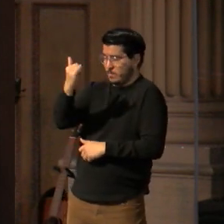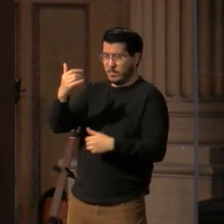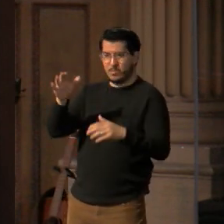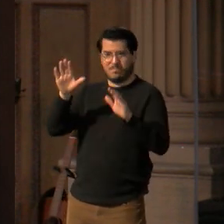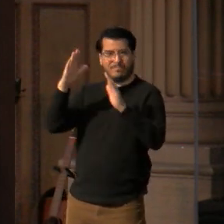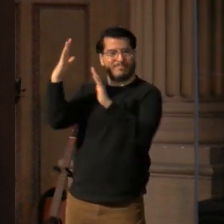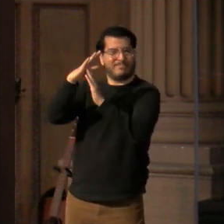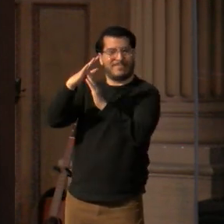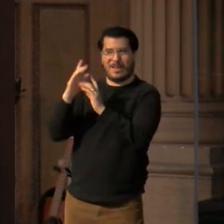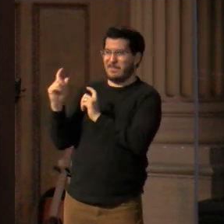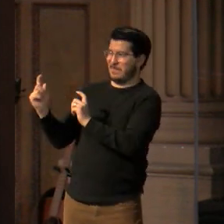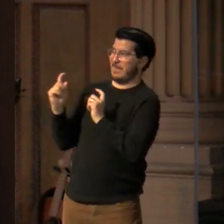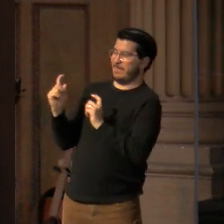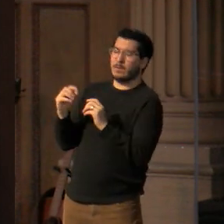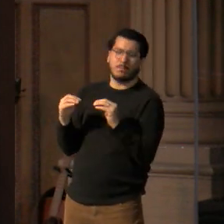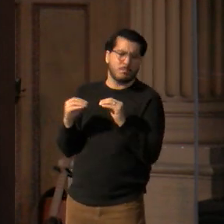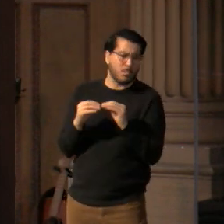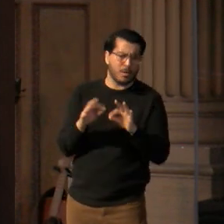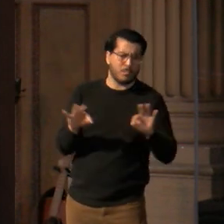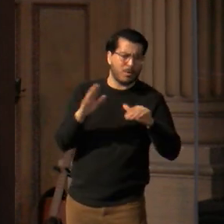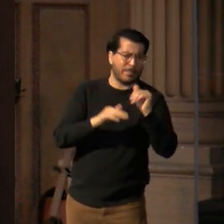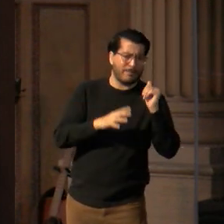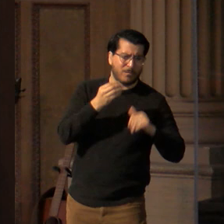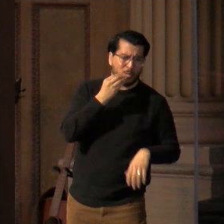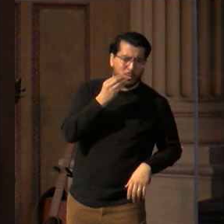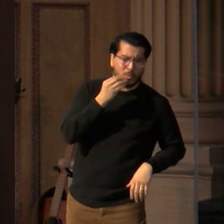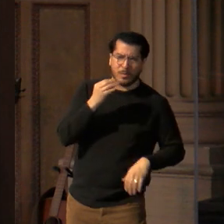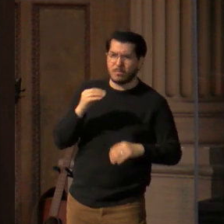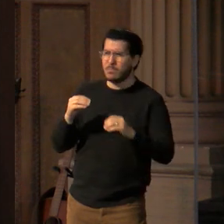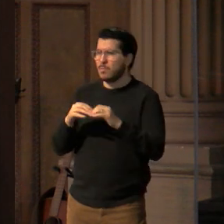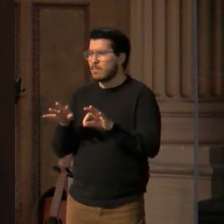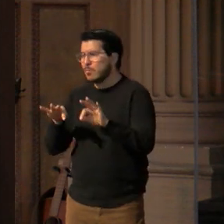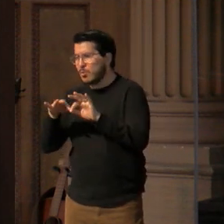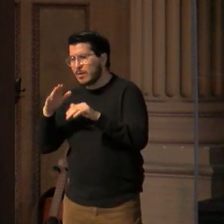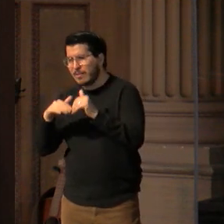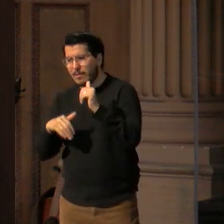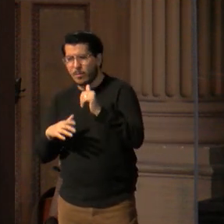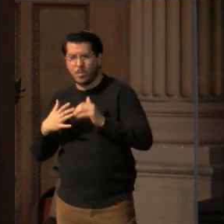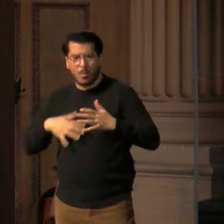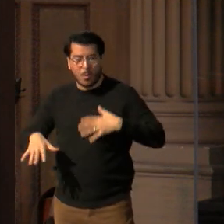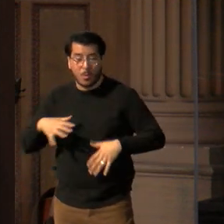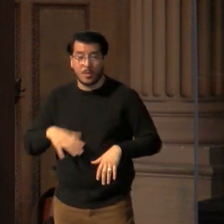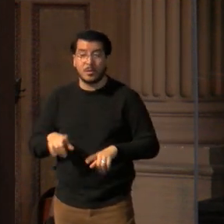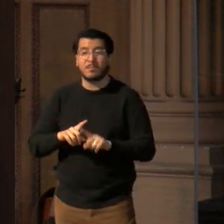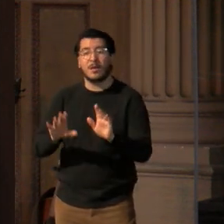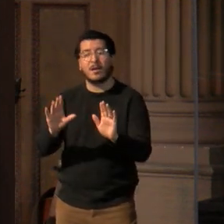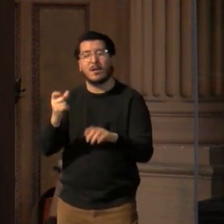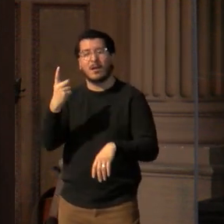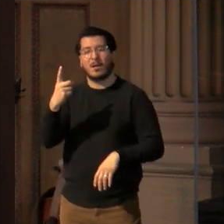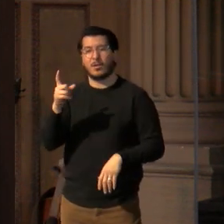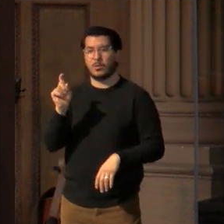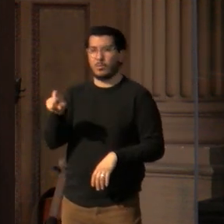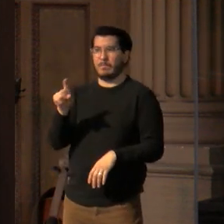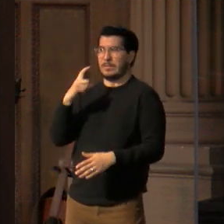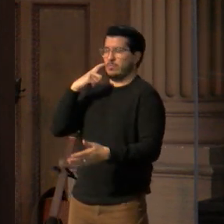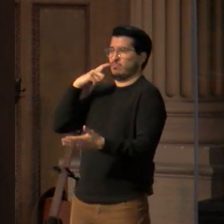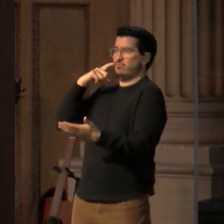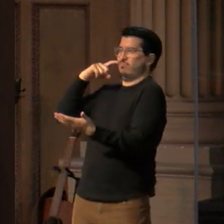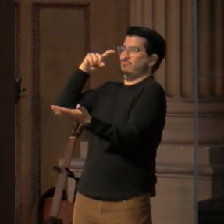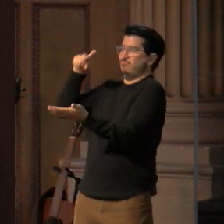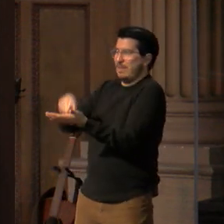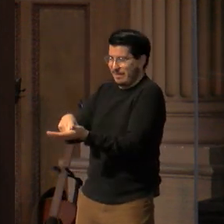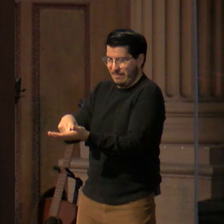than food. It's far more valuable than clothing. But you have to have an eye for it to desire it.